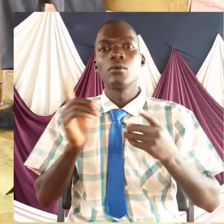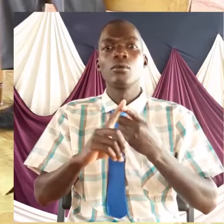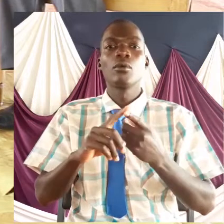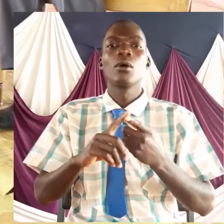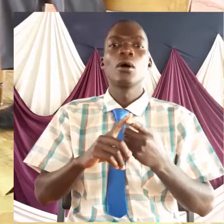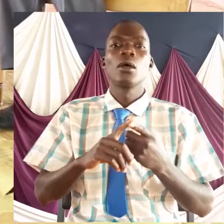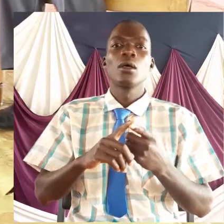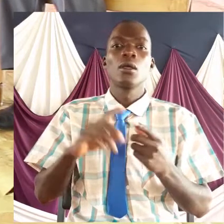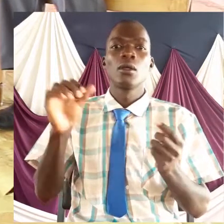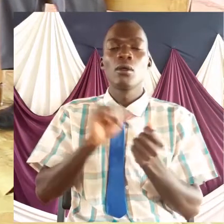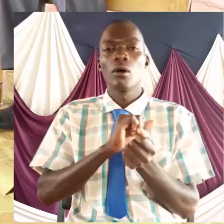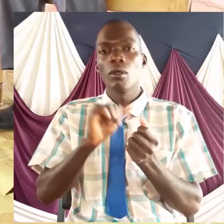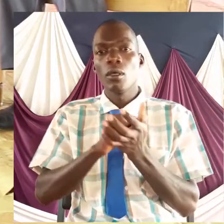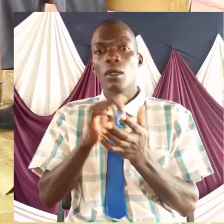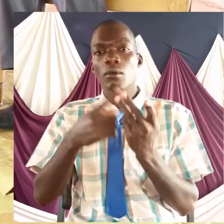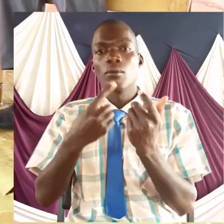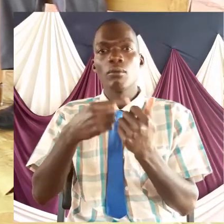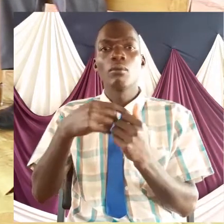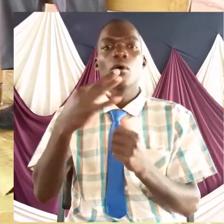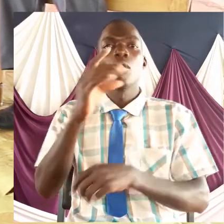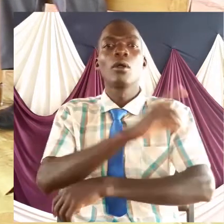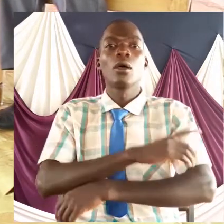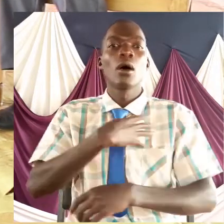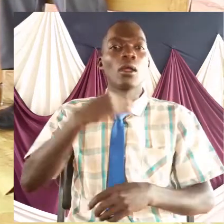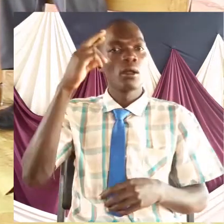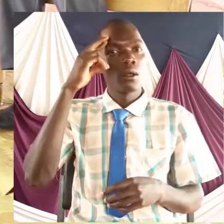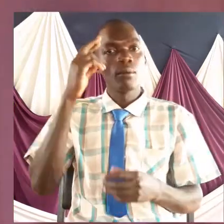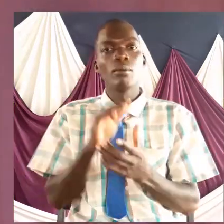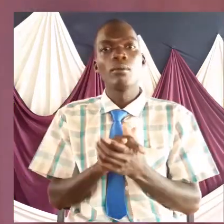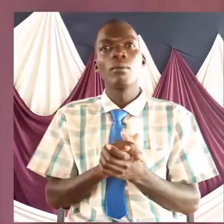that the end would come. So when they counted those days, yes. they realized that.